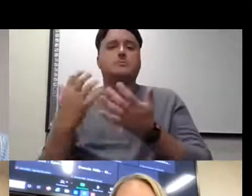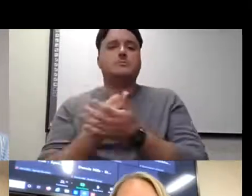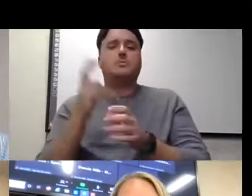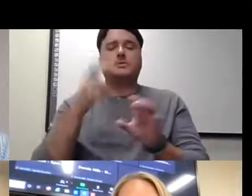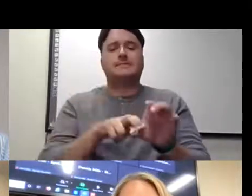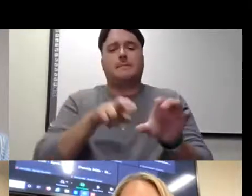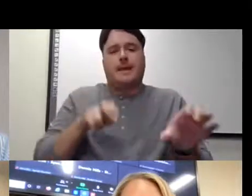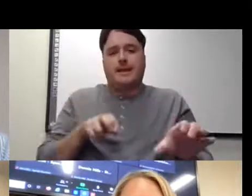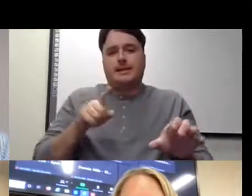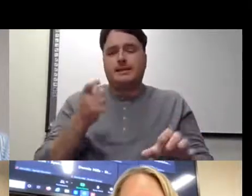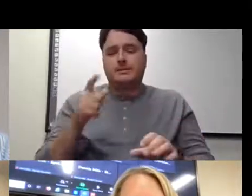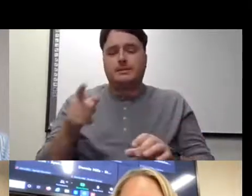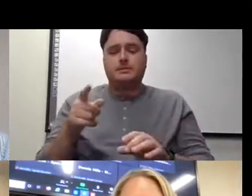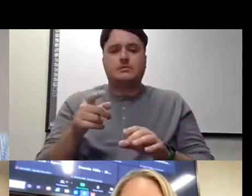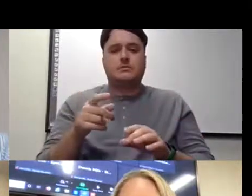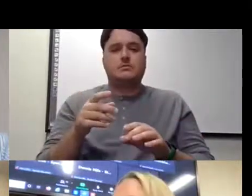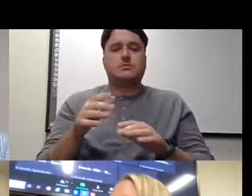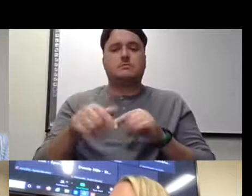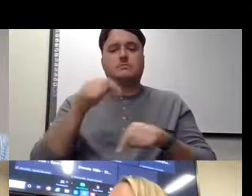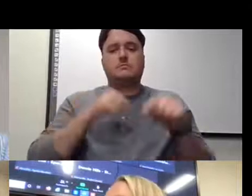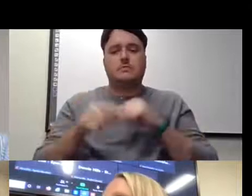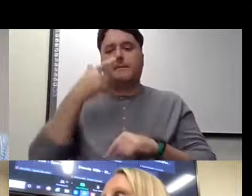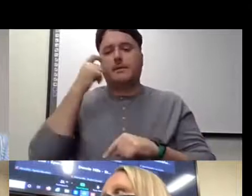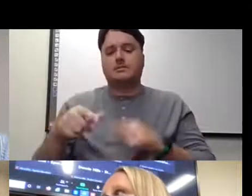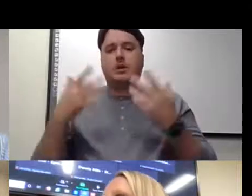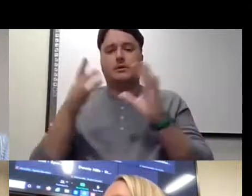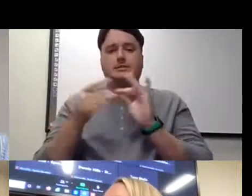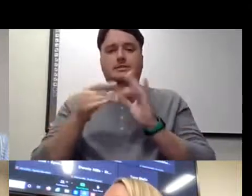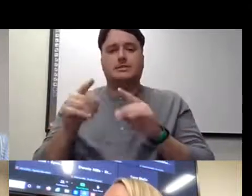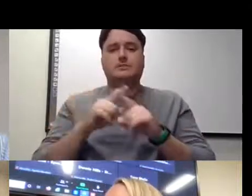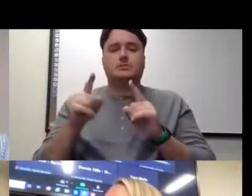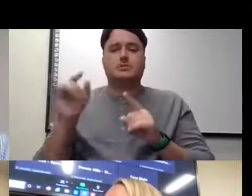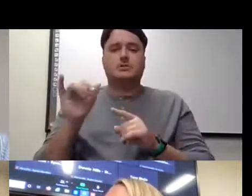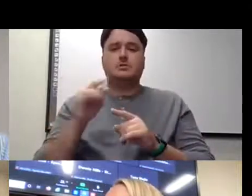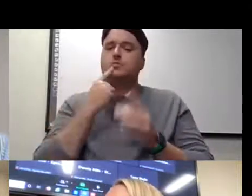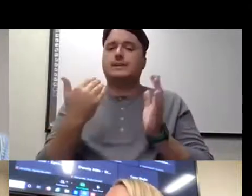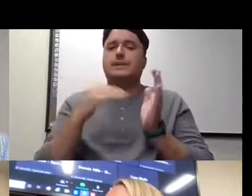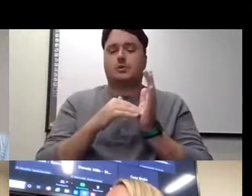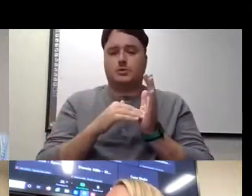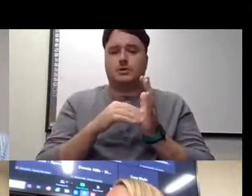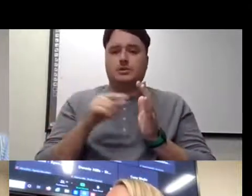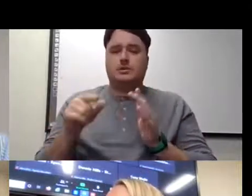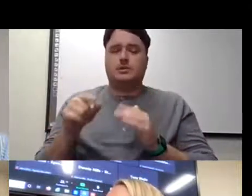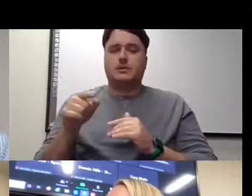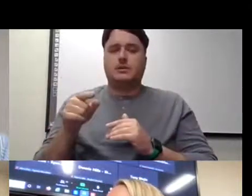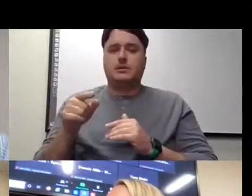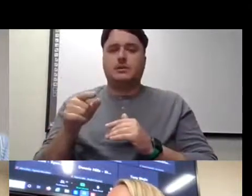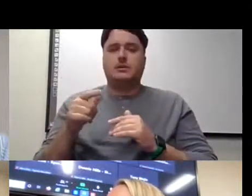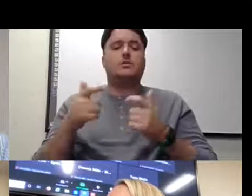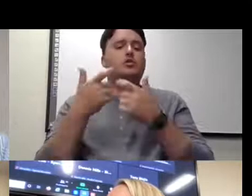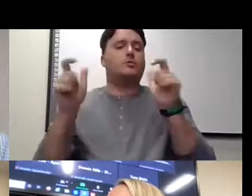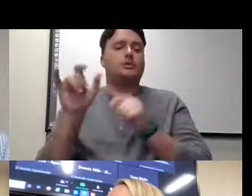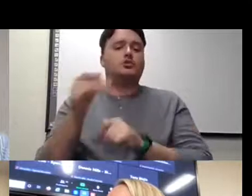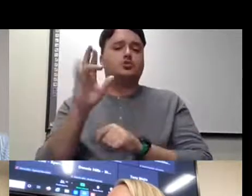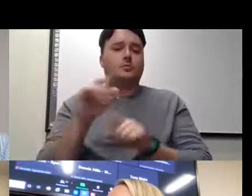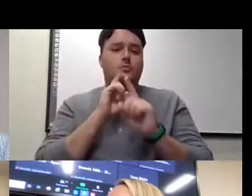So just to, I mean, I think this was already stated, but just to kind of reiterate, the grand jury report, I think